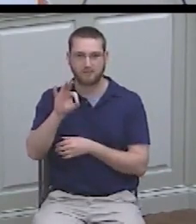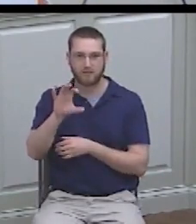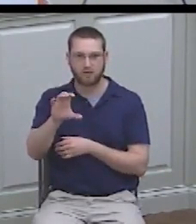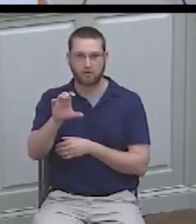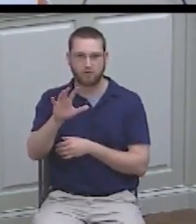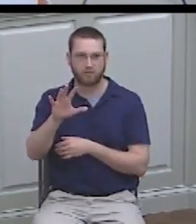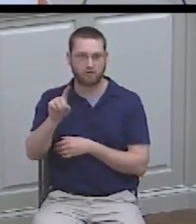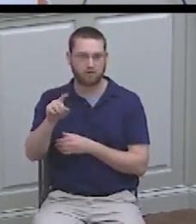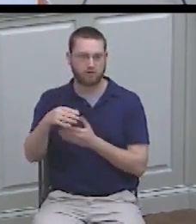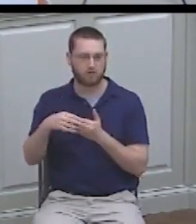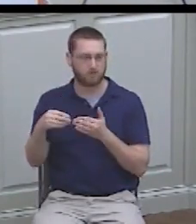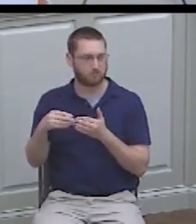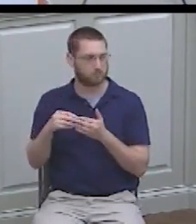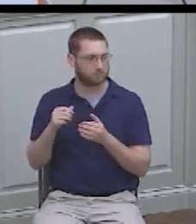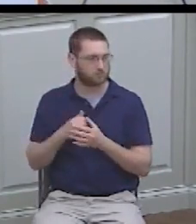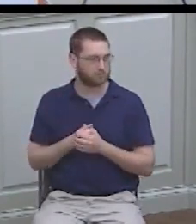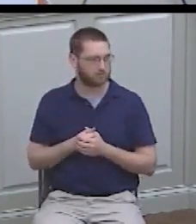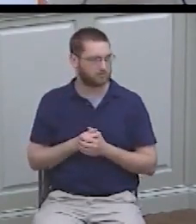$564,951.